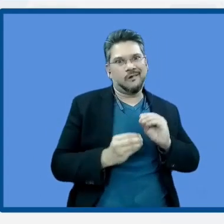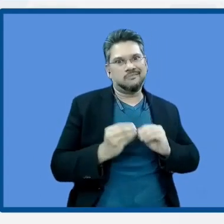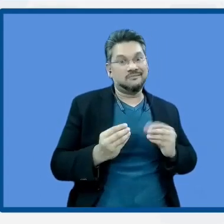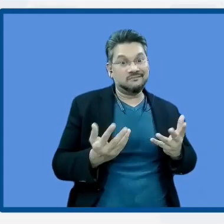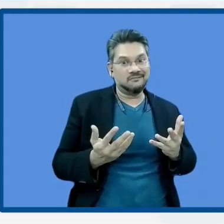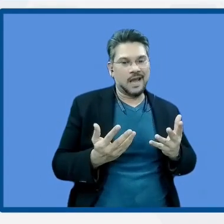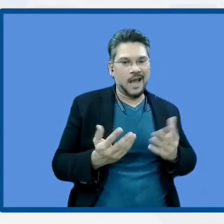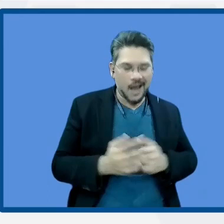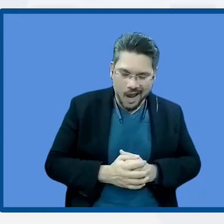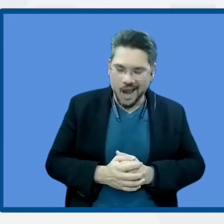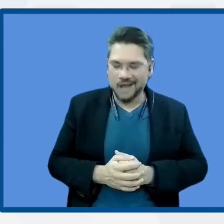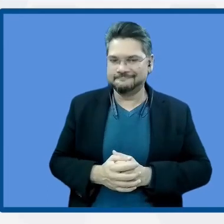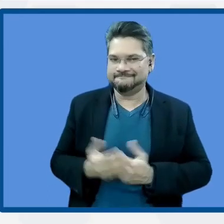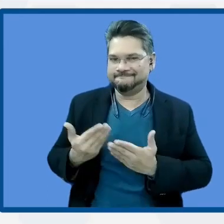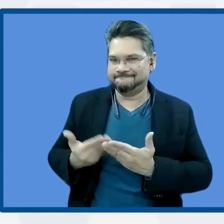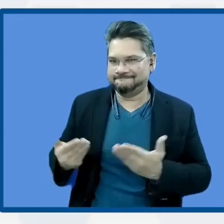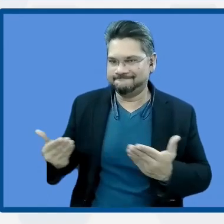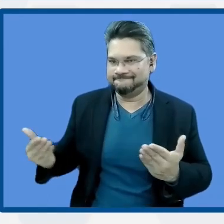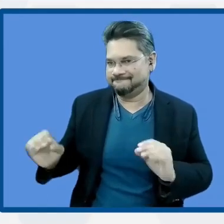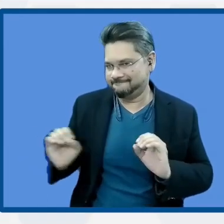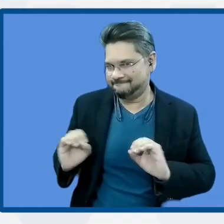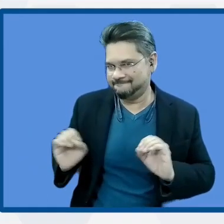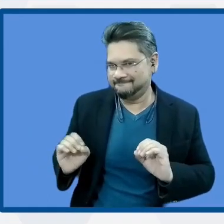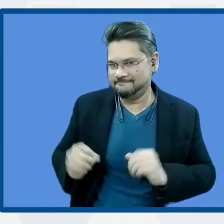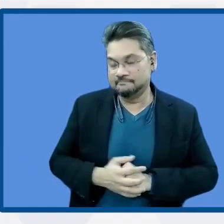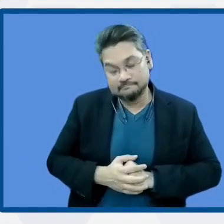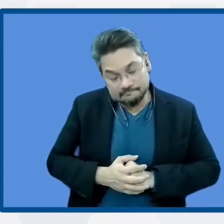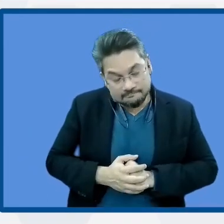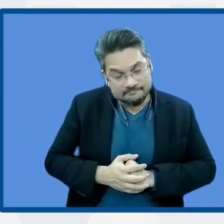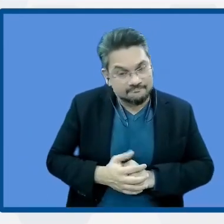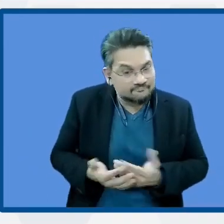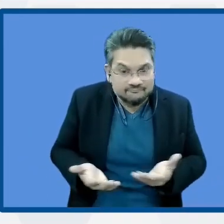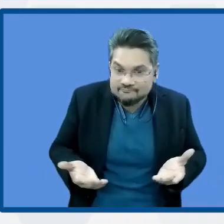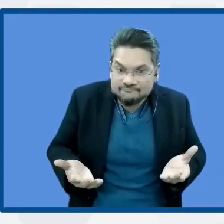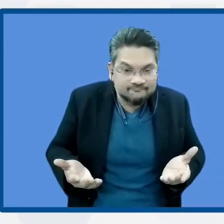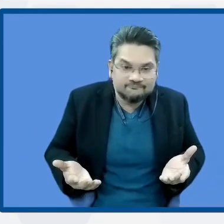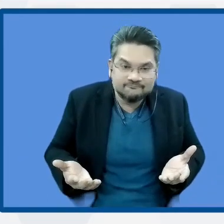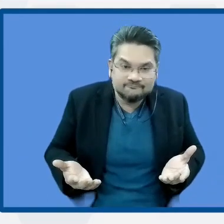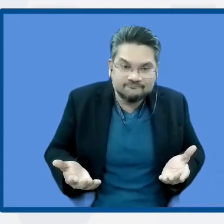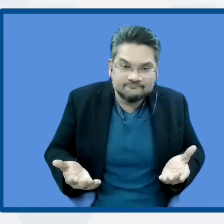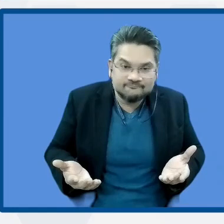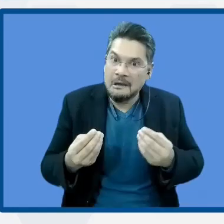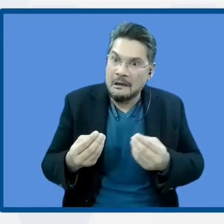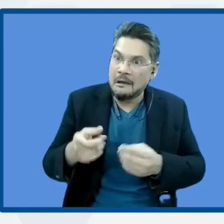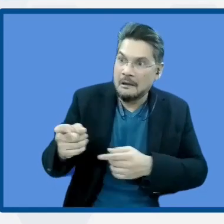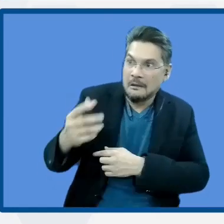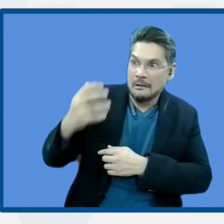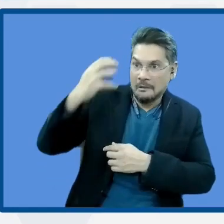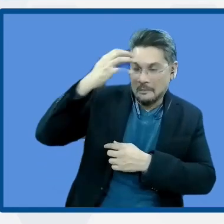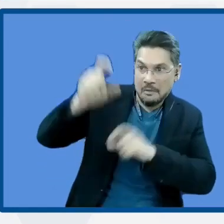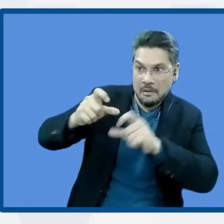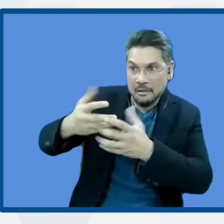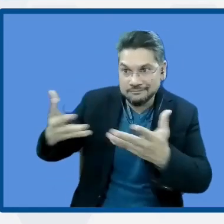of resources. And that is not something that can be done through public investment, even though public